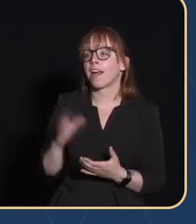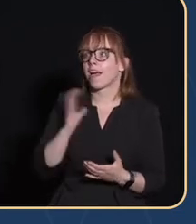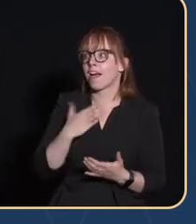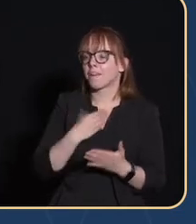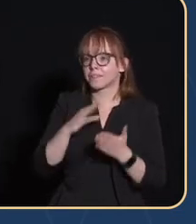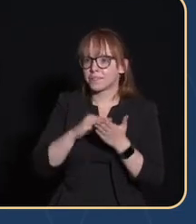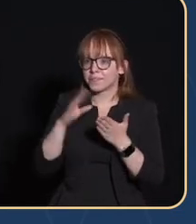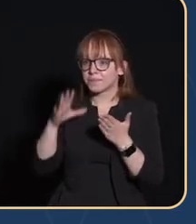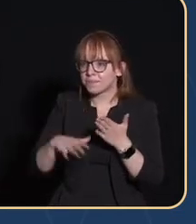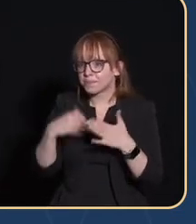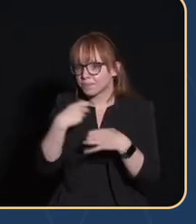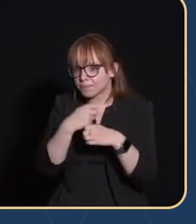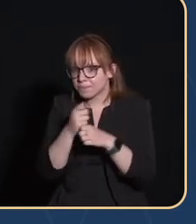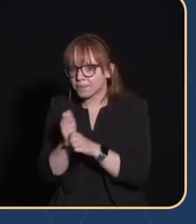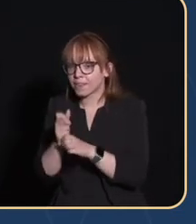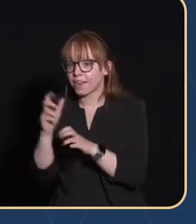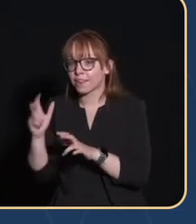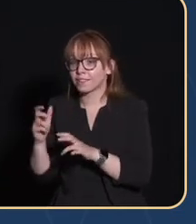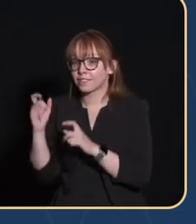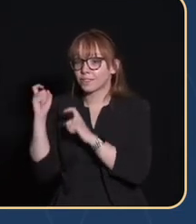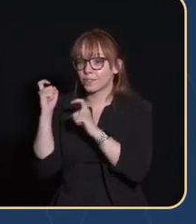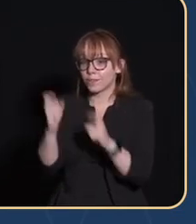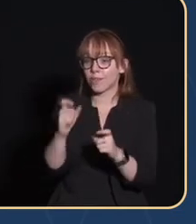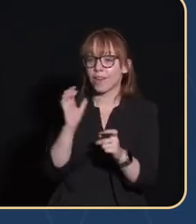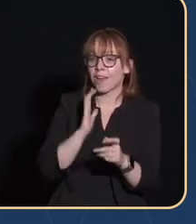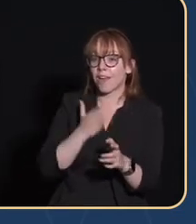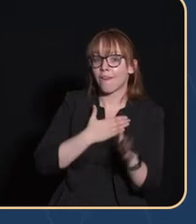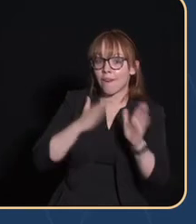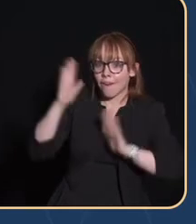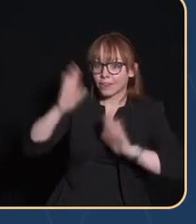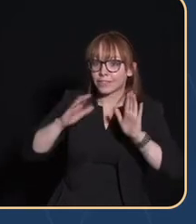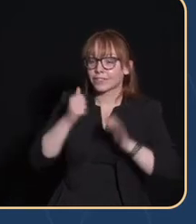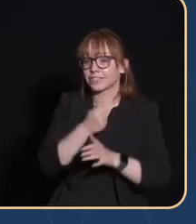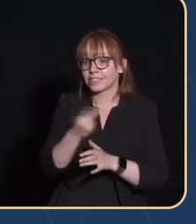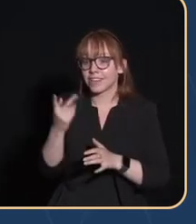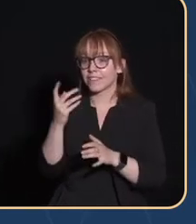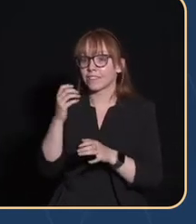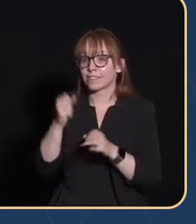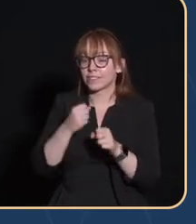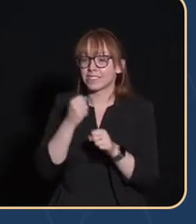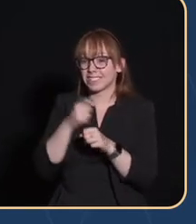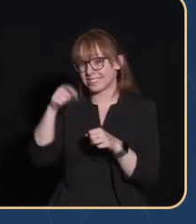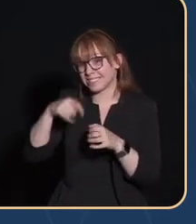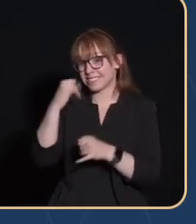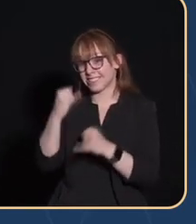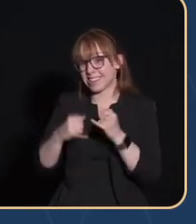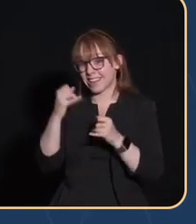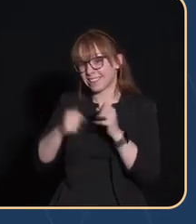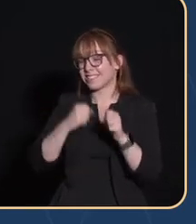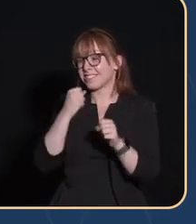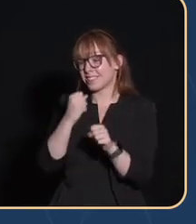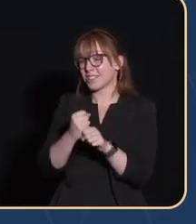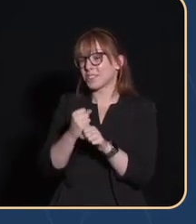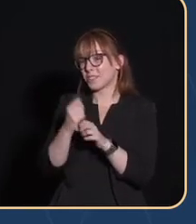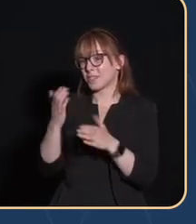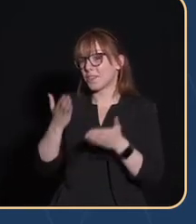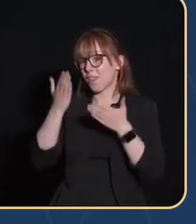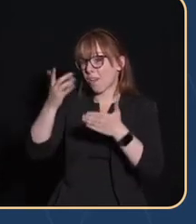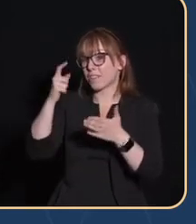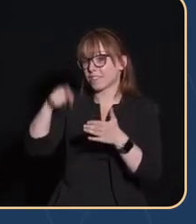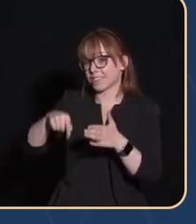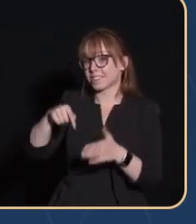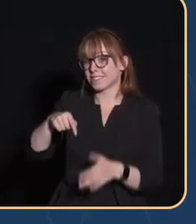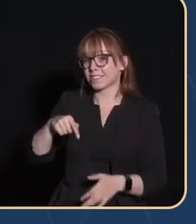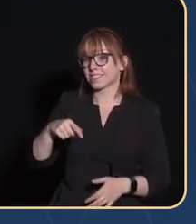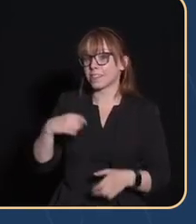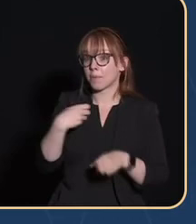have been making this and donating it to our auction for the last several years. This is the last year that they will be offering this item.